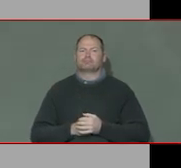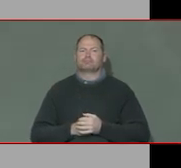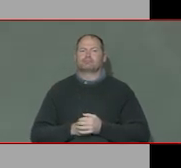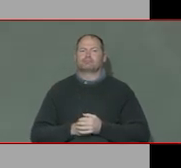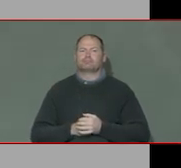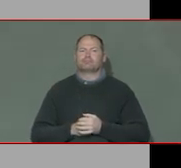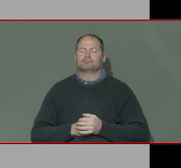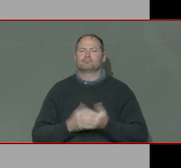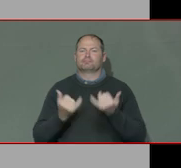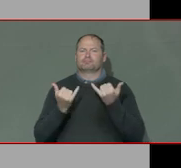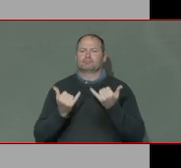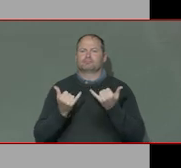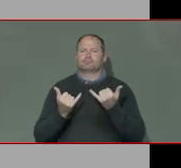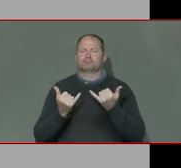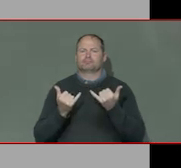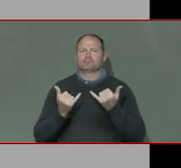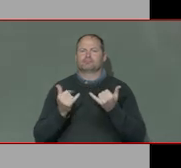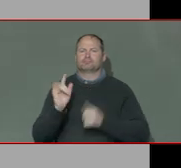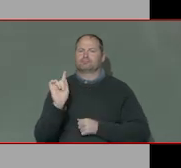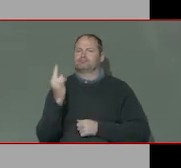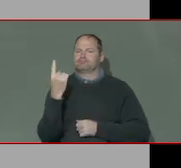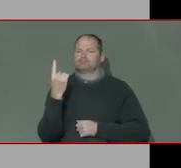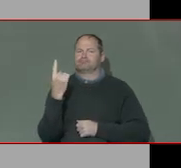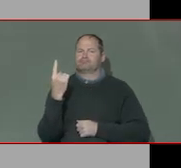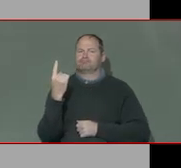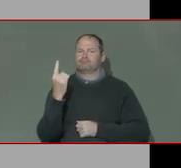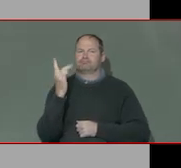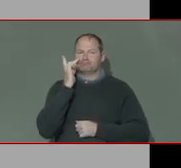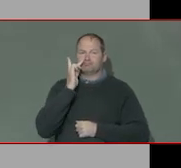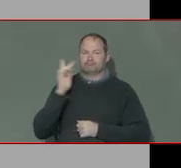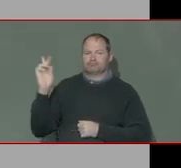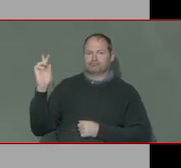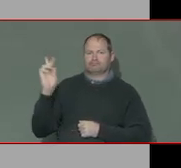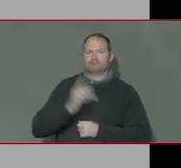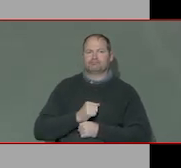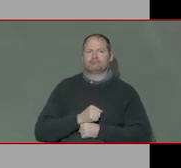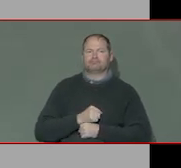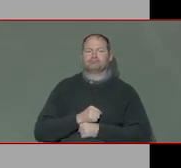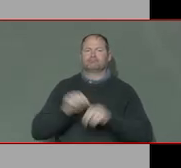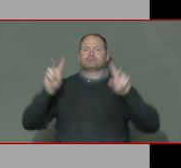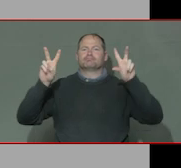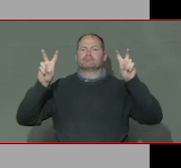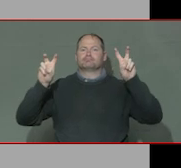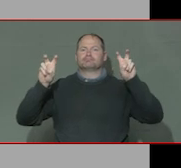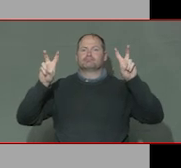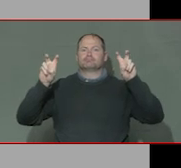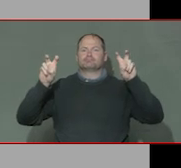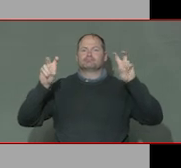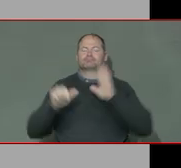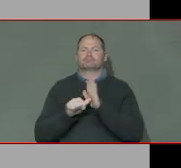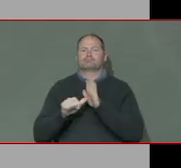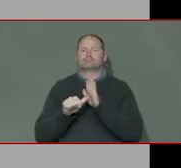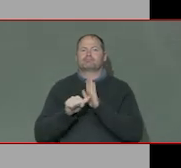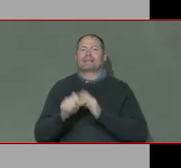of all, I want you to all know and see something. Headings are important. If